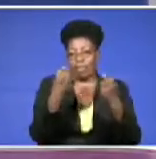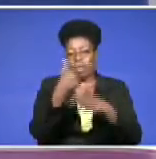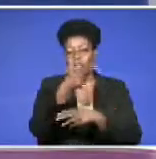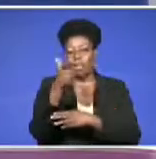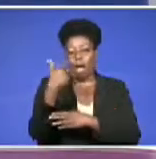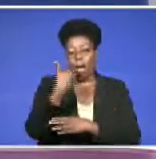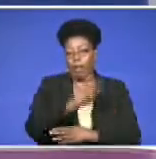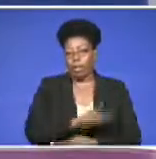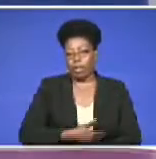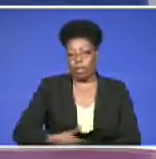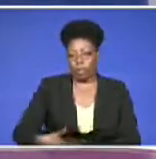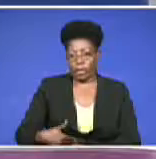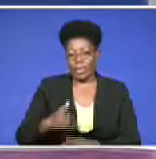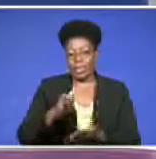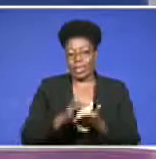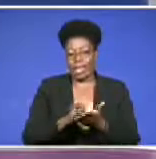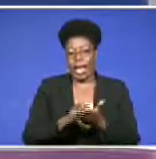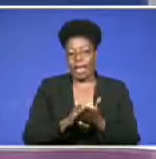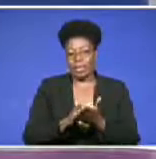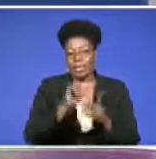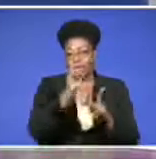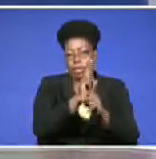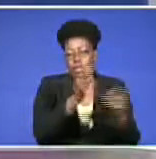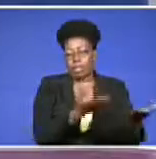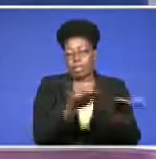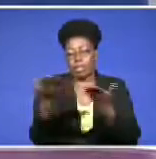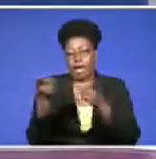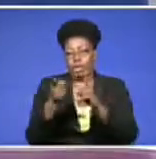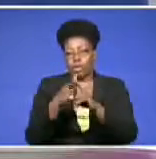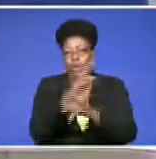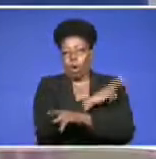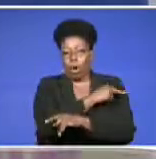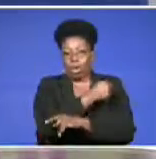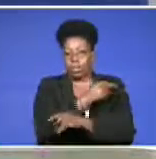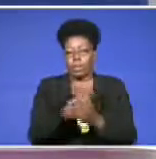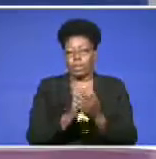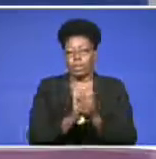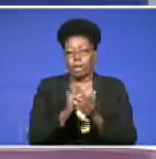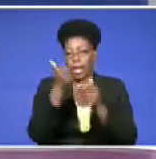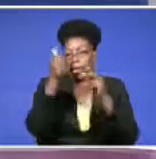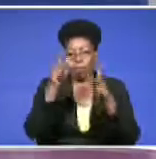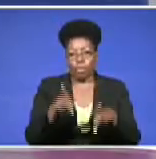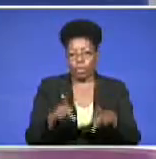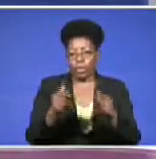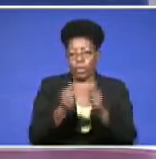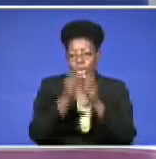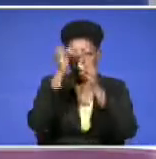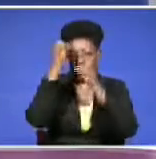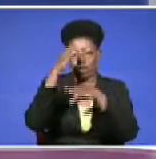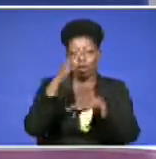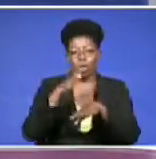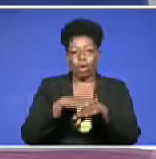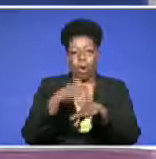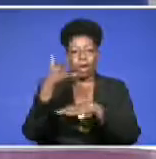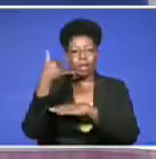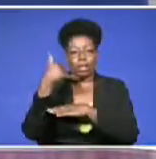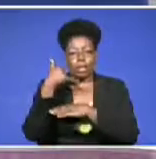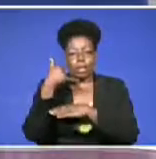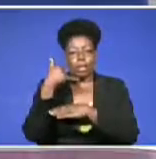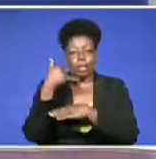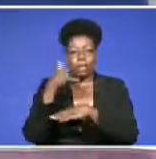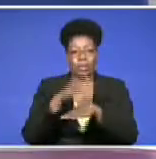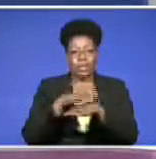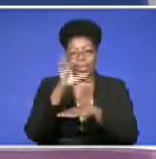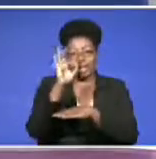wounds. That victim was later taken to the Rand Memorial Hospital. Anyone with information on this incident is urged to call police at